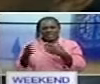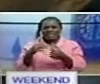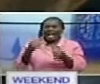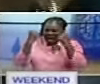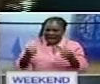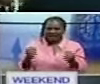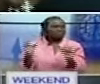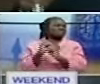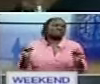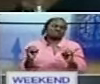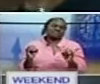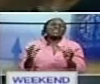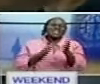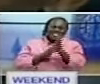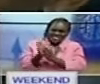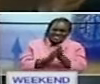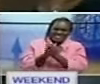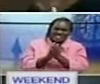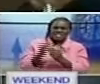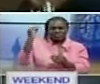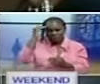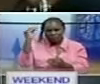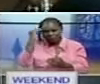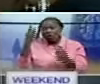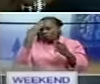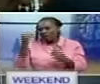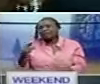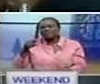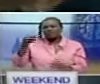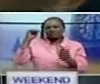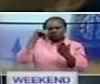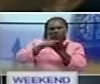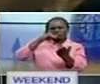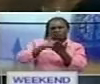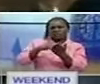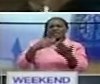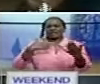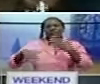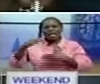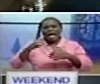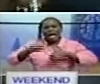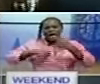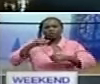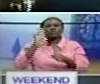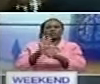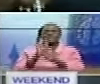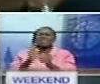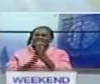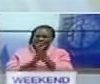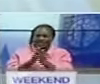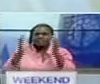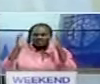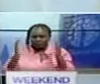not hard. It's actually a very interesting course because it involves a lot of gestures. It's just